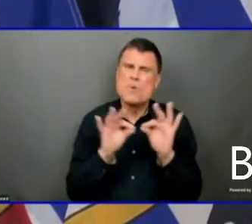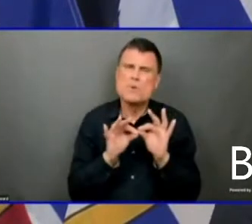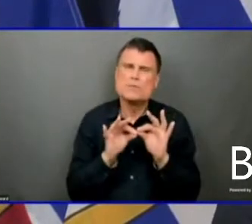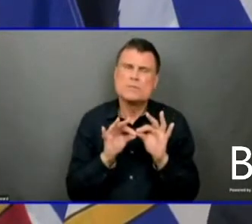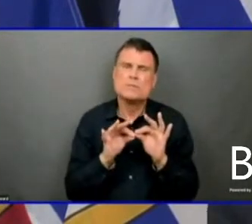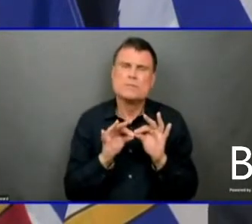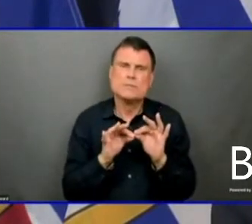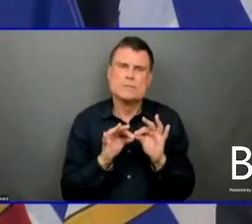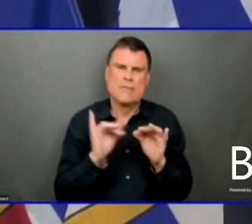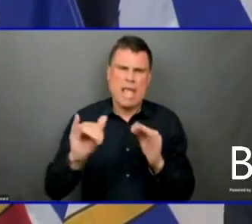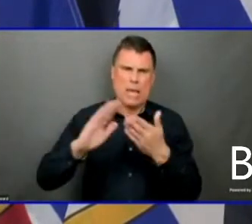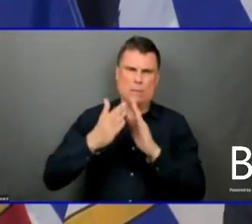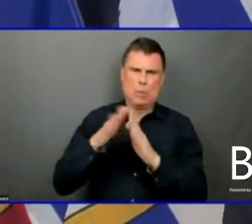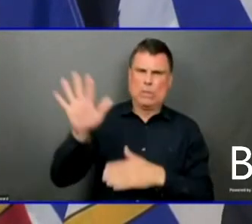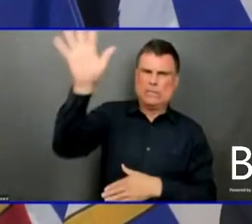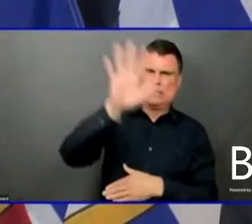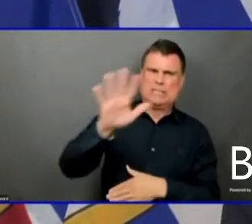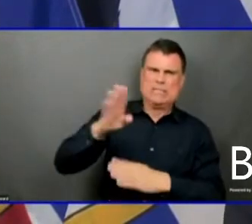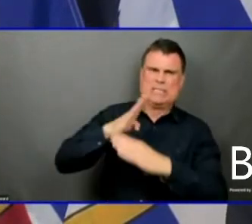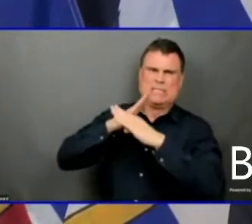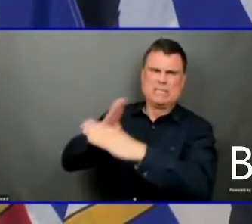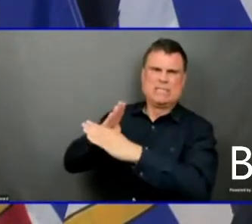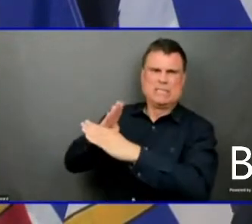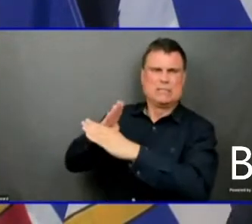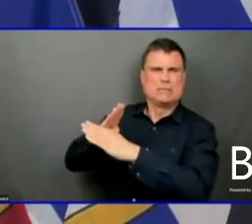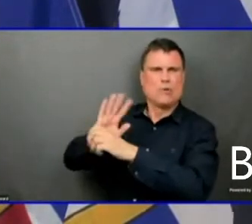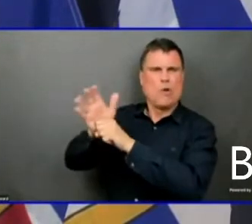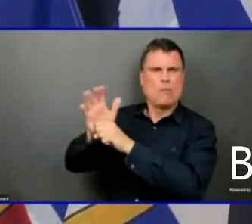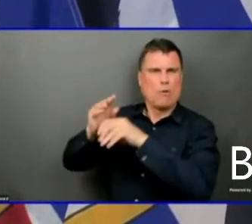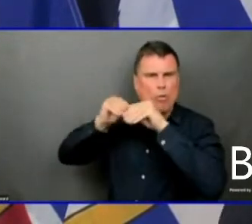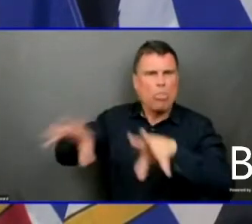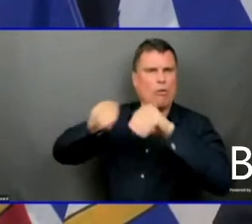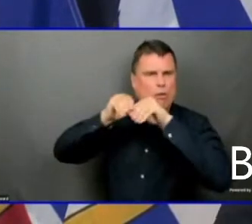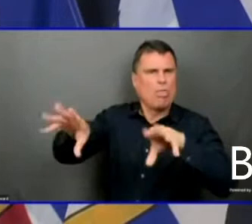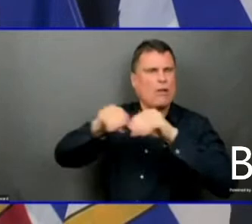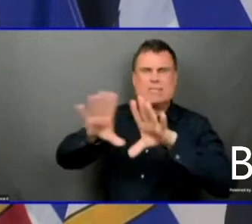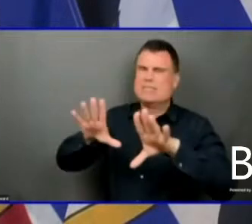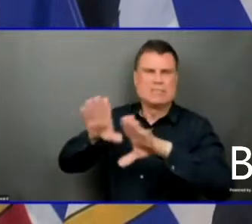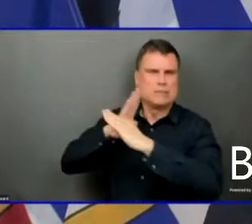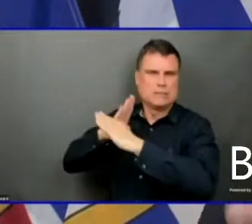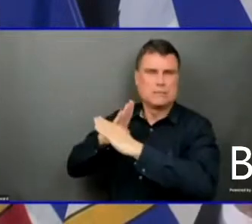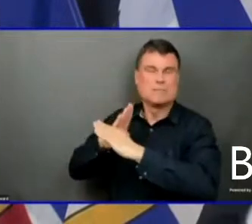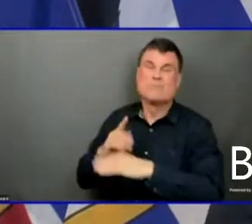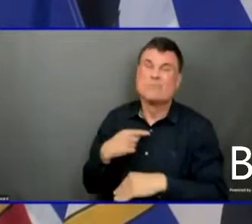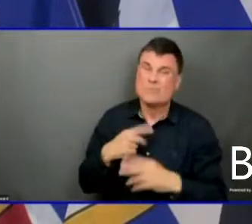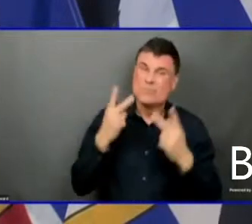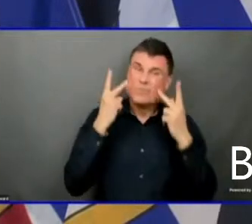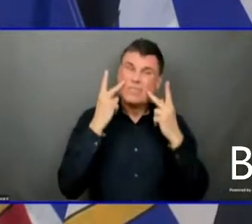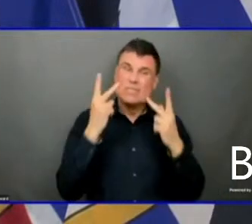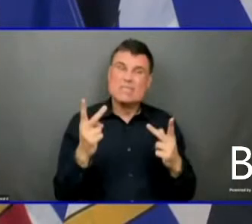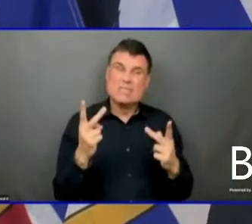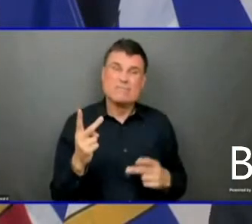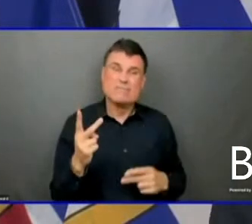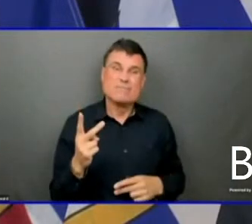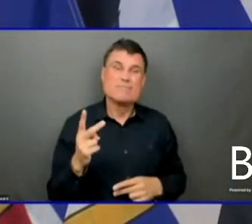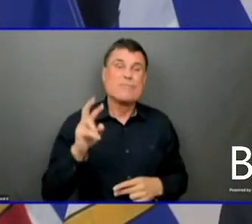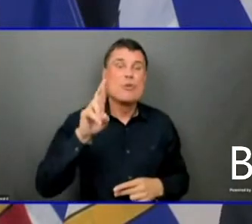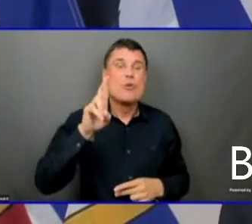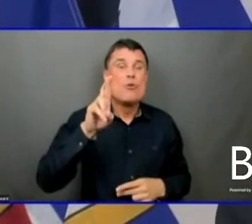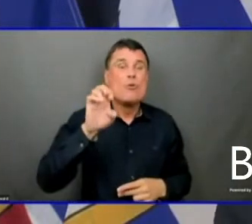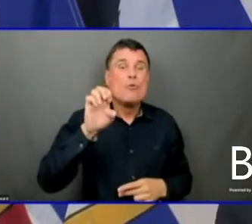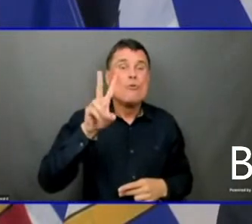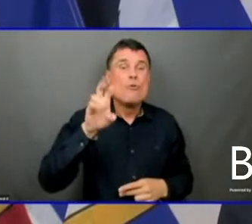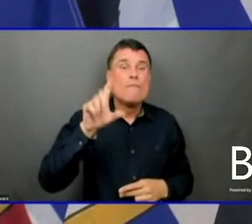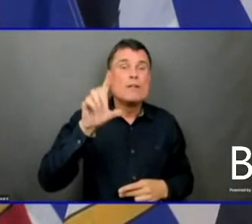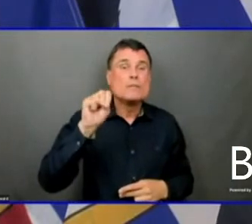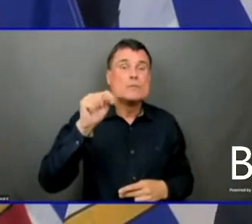when it happens. We've seen it in the Columbia Valley. We've seen it in Revelstoke. We're seeing it in Golden. We're seeing it in Dawson Creek. We'll see it in